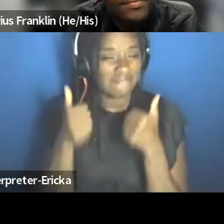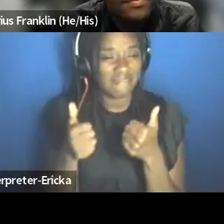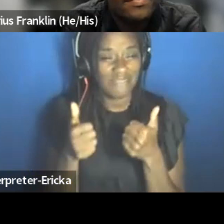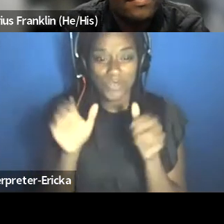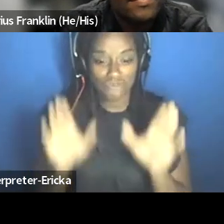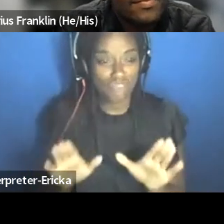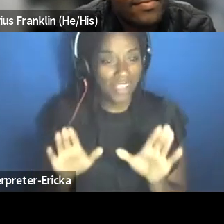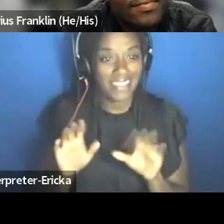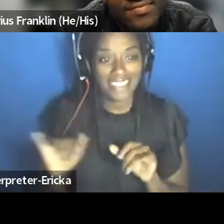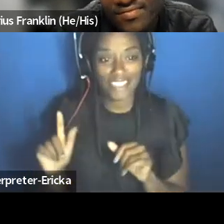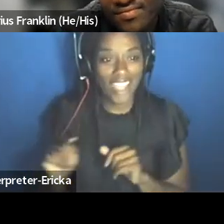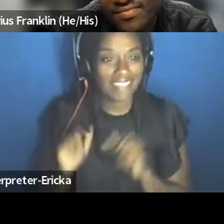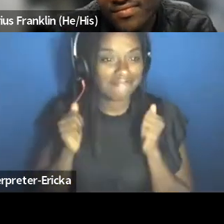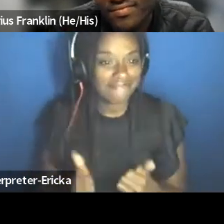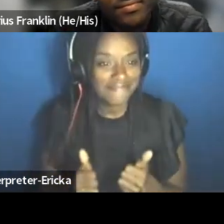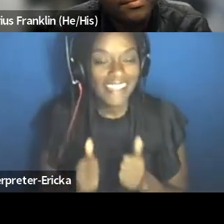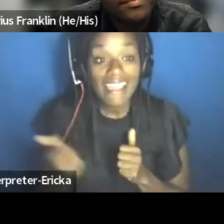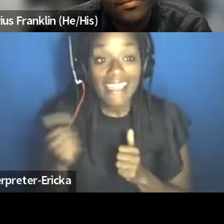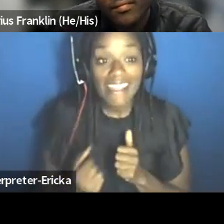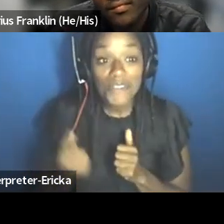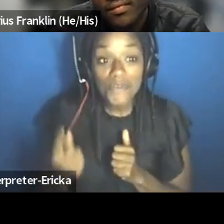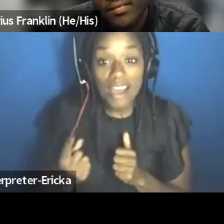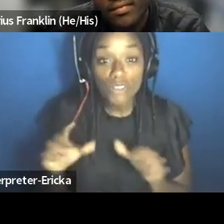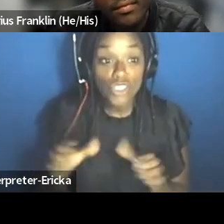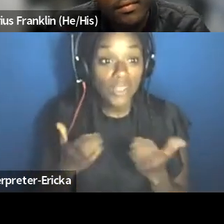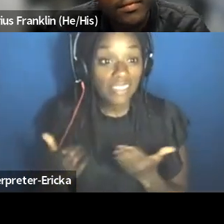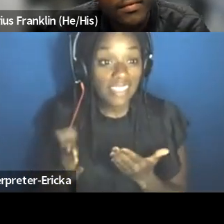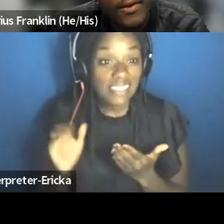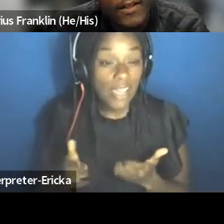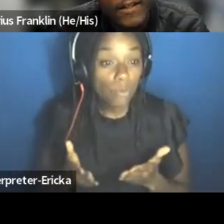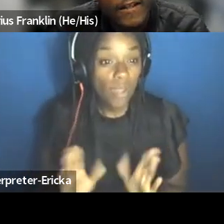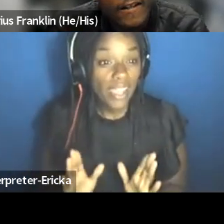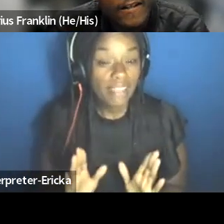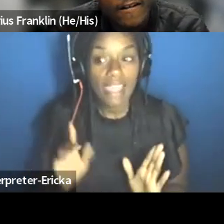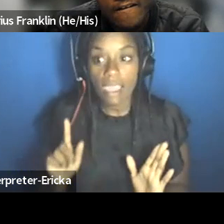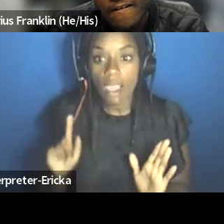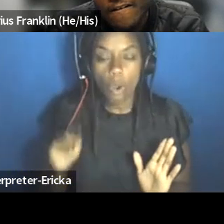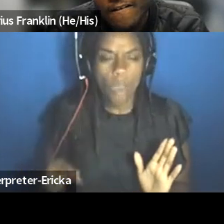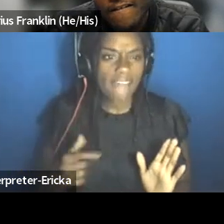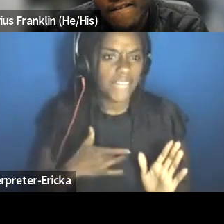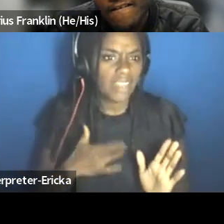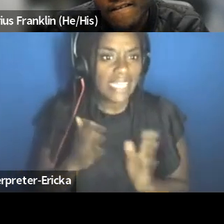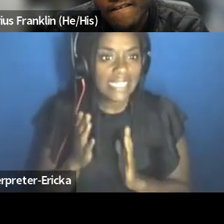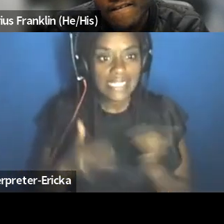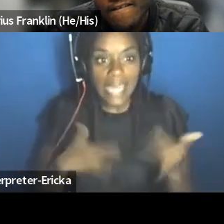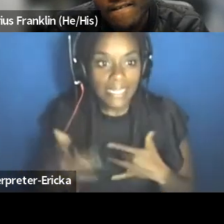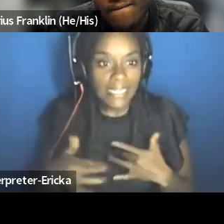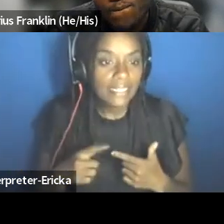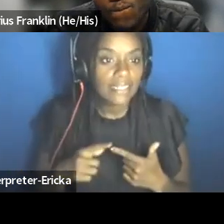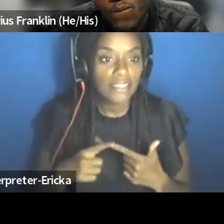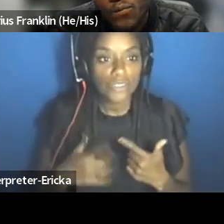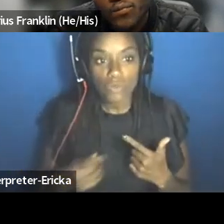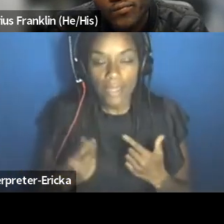chat. Okay, is there anyone else that's doing things like that you're like, this made me really excited? I love that. Do you like the